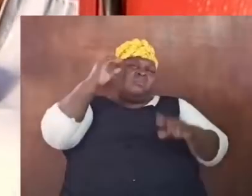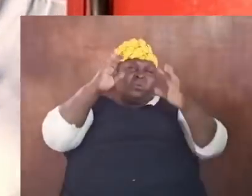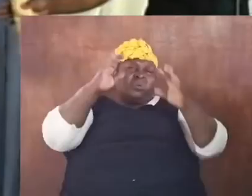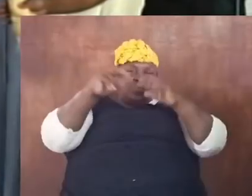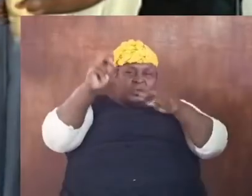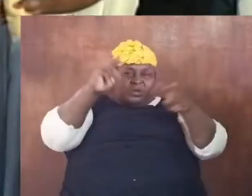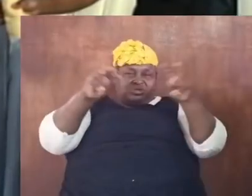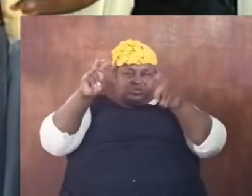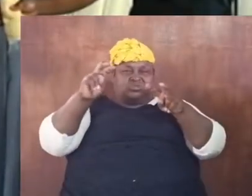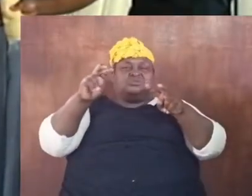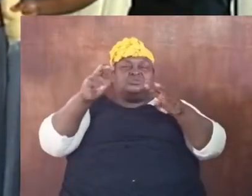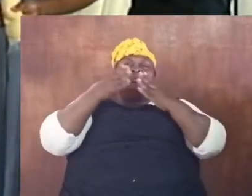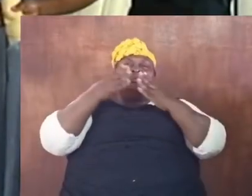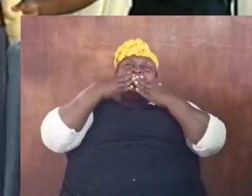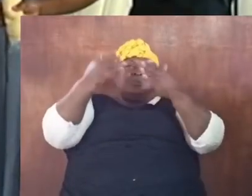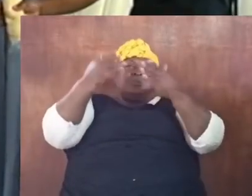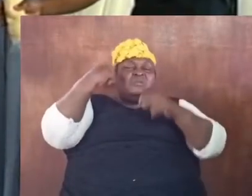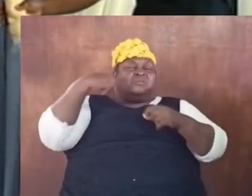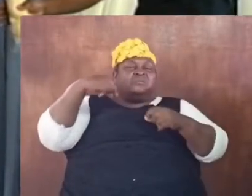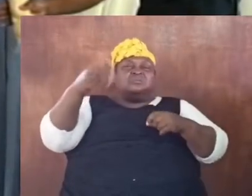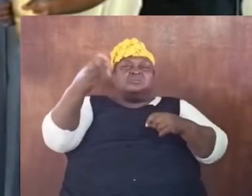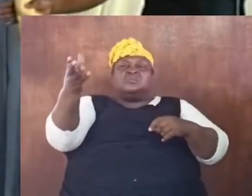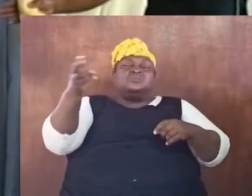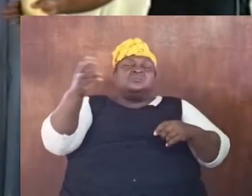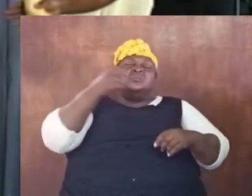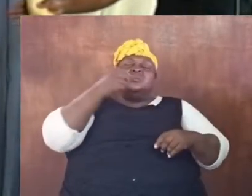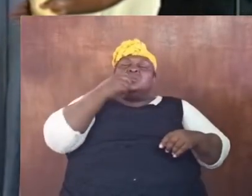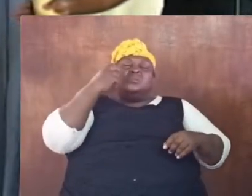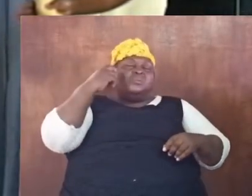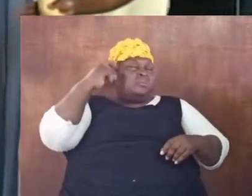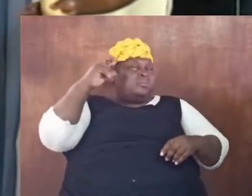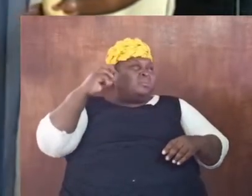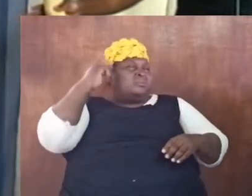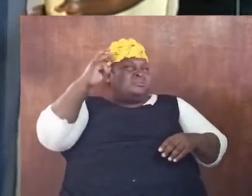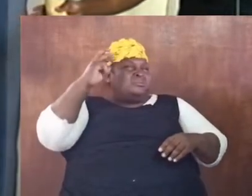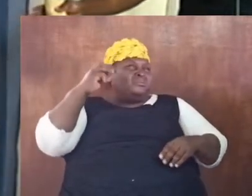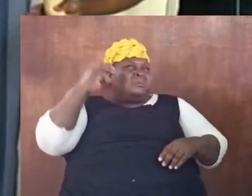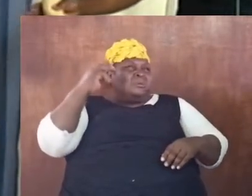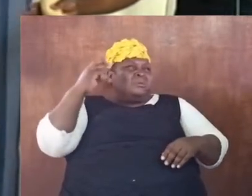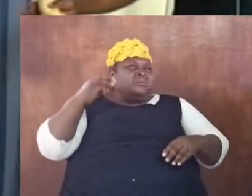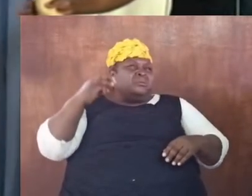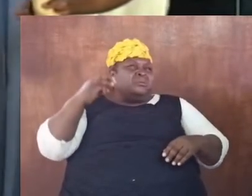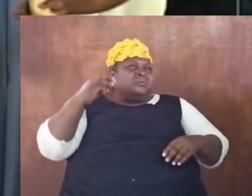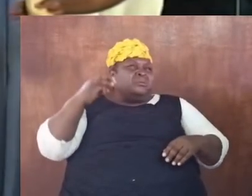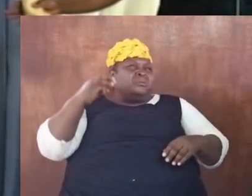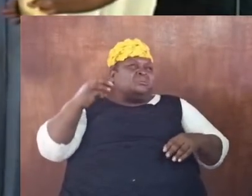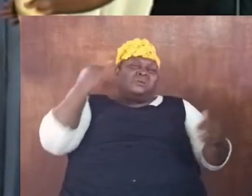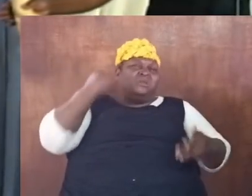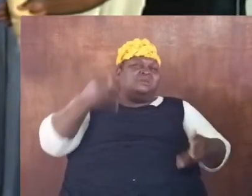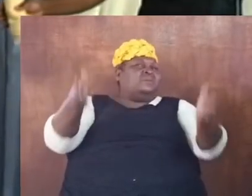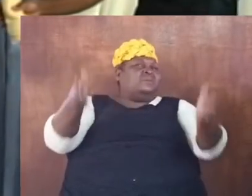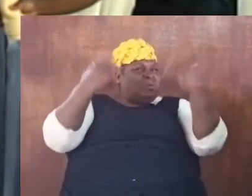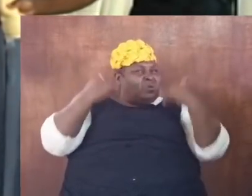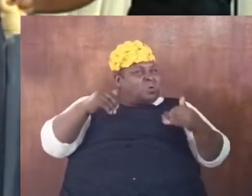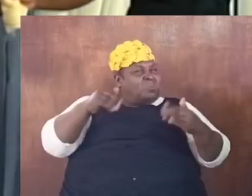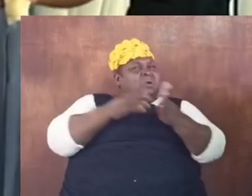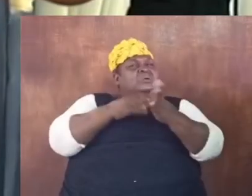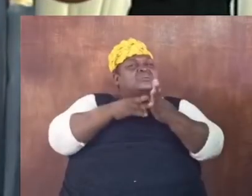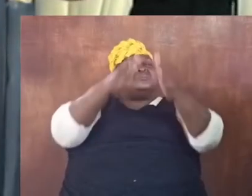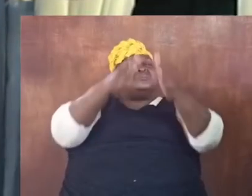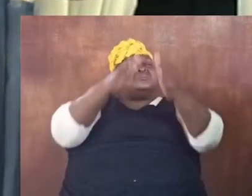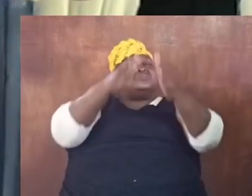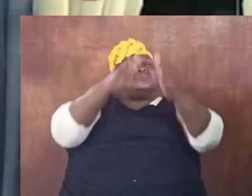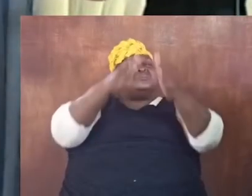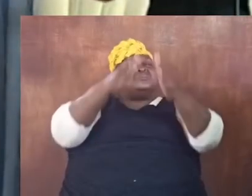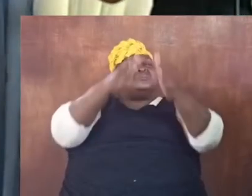those, God, that are wondering. God, in their mind, what if they should come back, oh God, to the house of God?